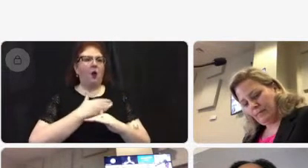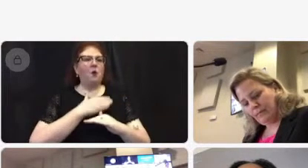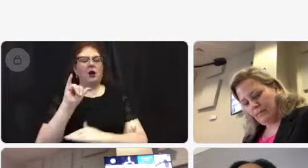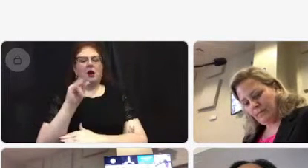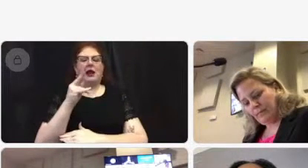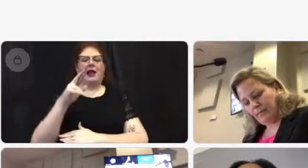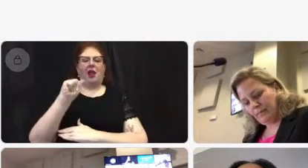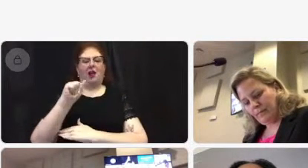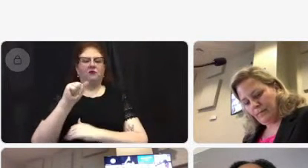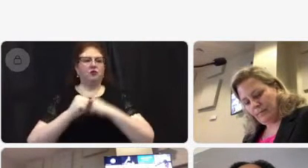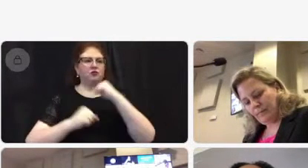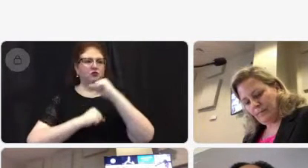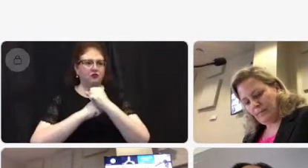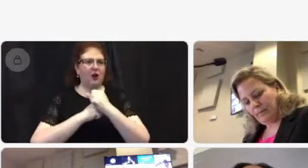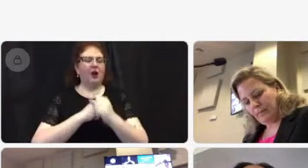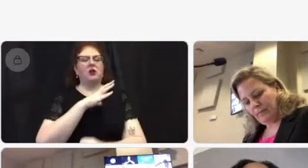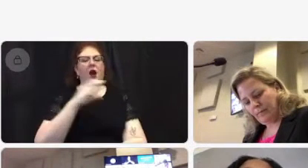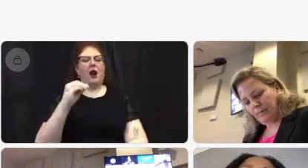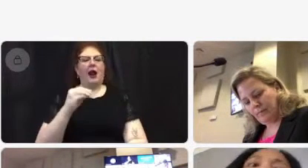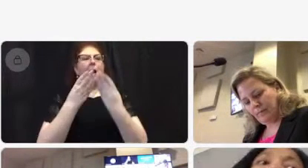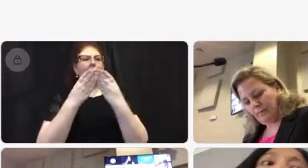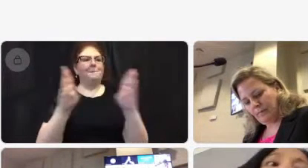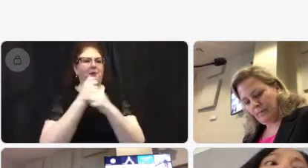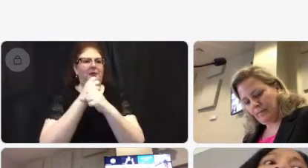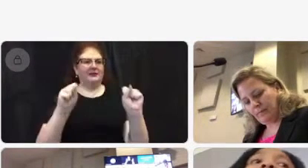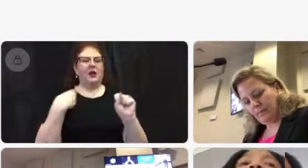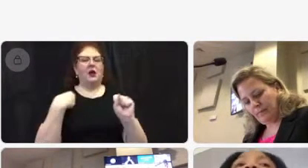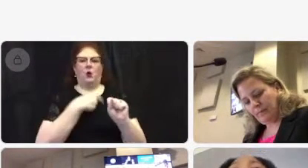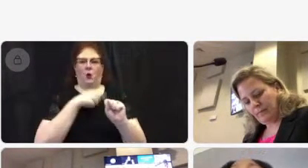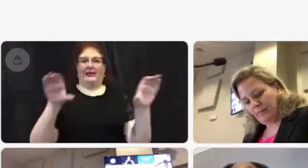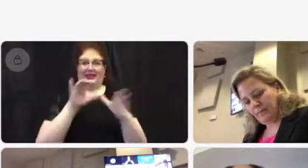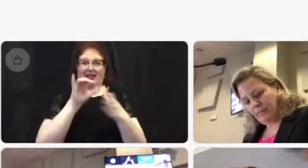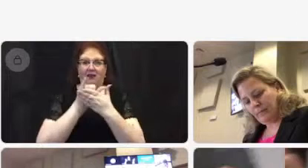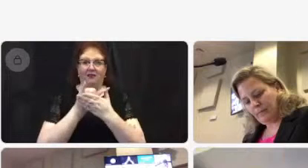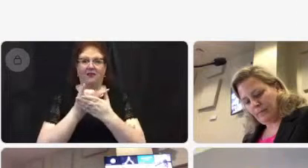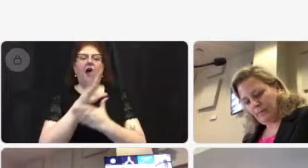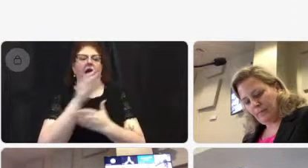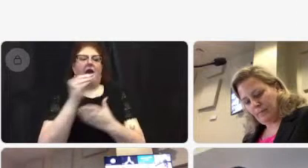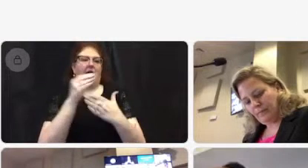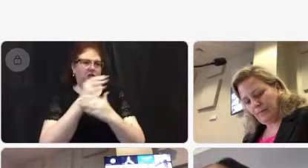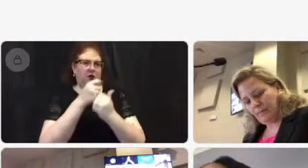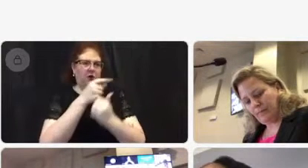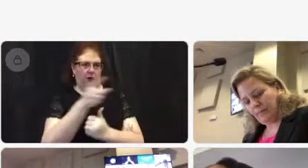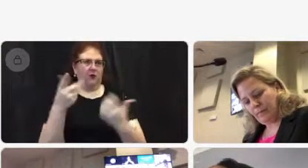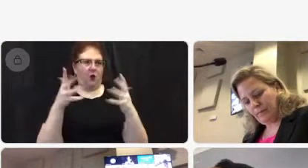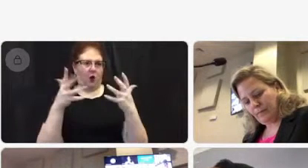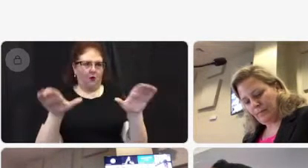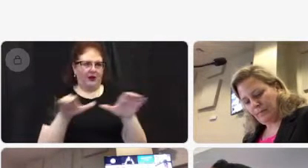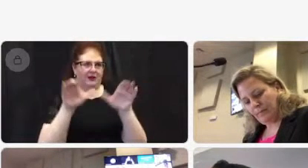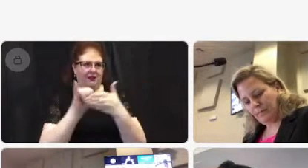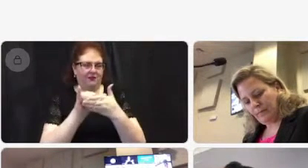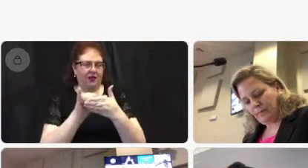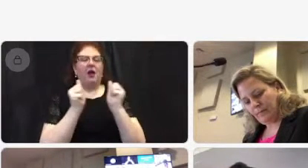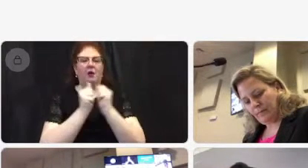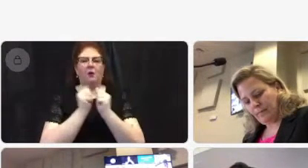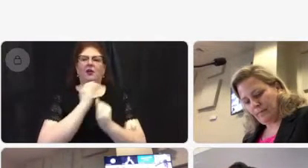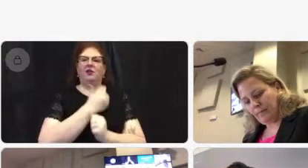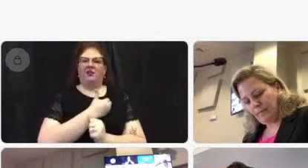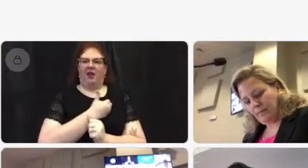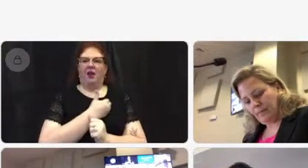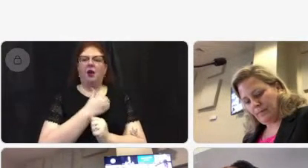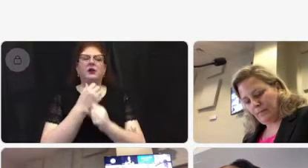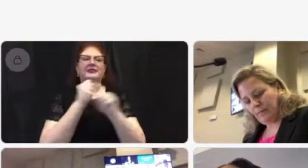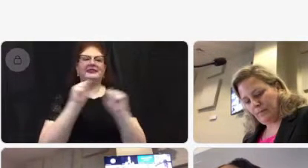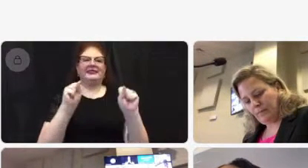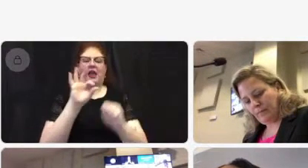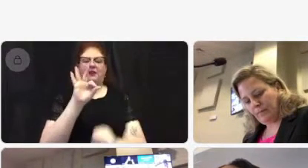we will, which we've already shared that will be done, particularly from the public safety fleet side of things, and including